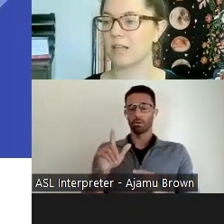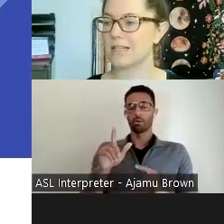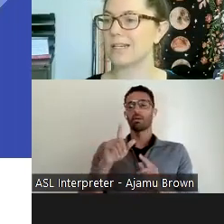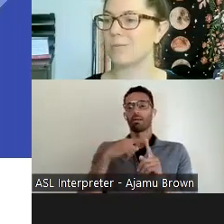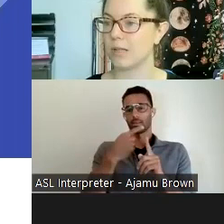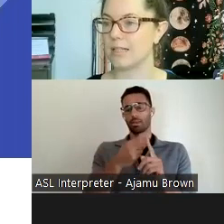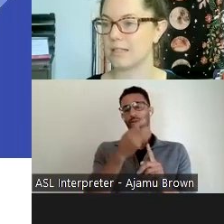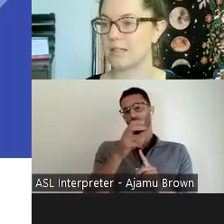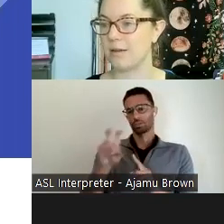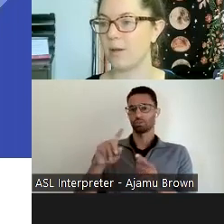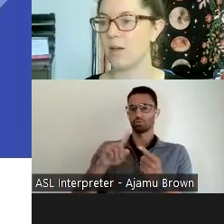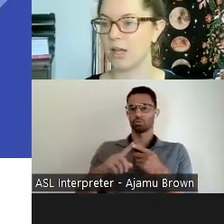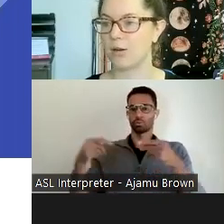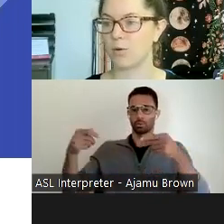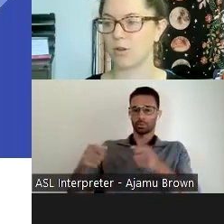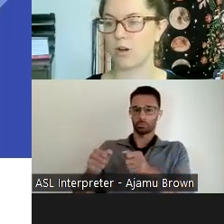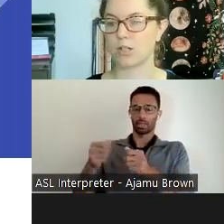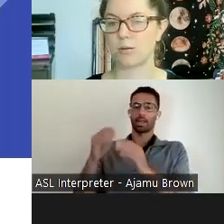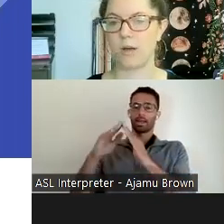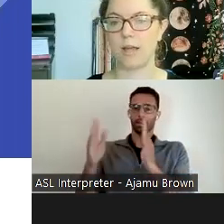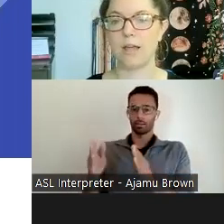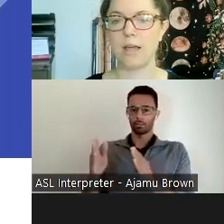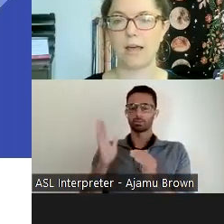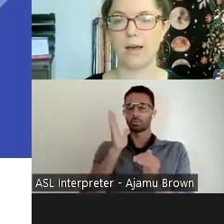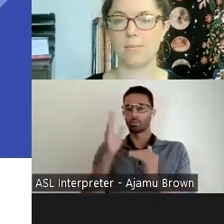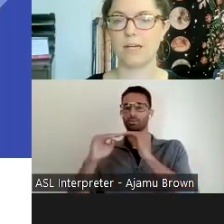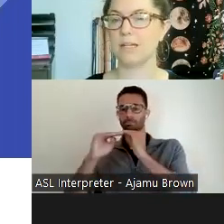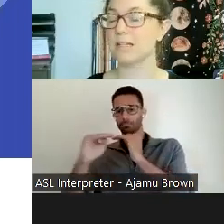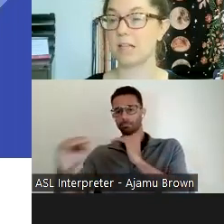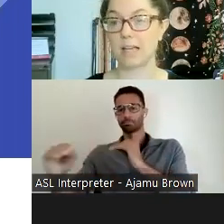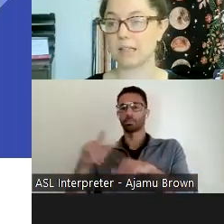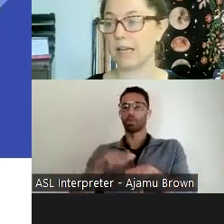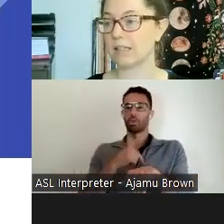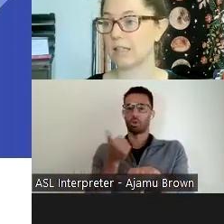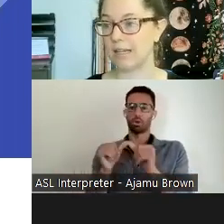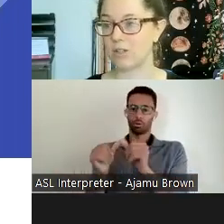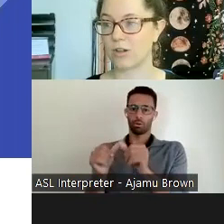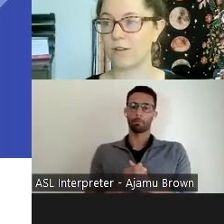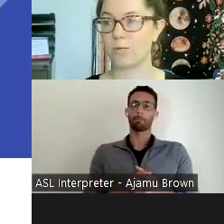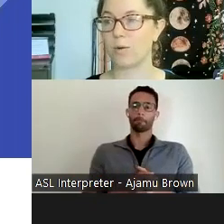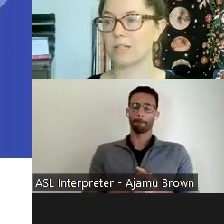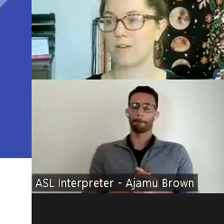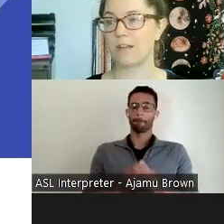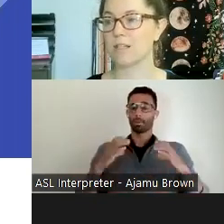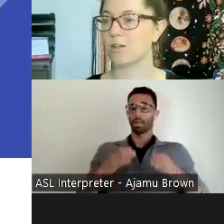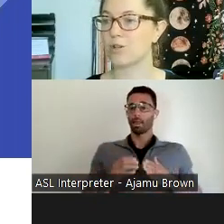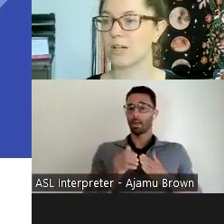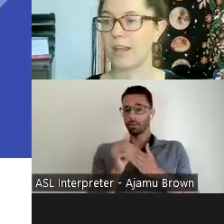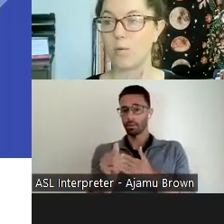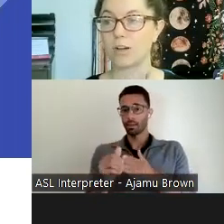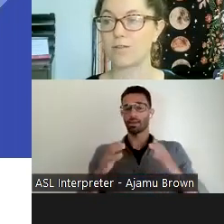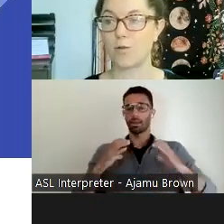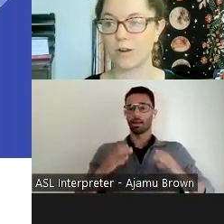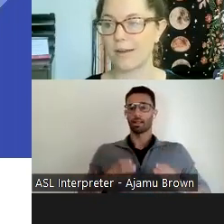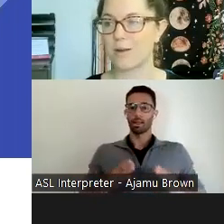then that stabilizes them in a more long-term way. But it is client-led, client-driven. We want to find the solution